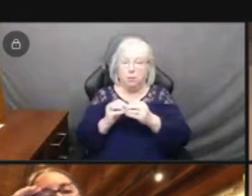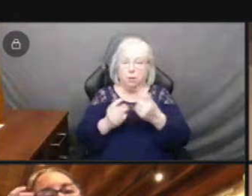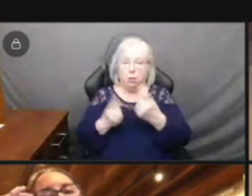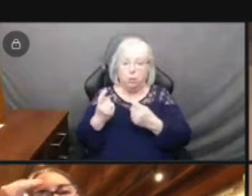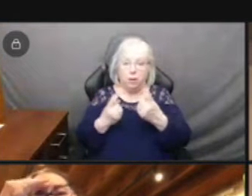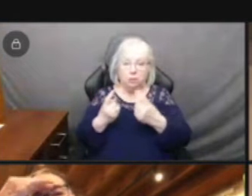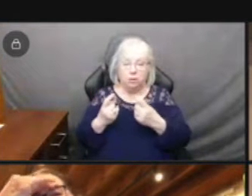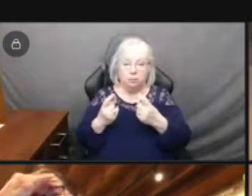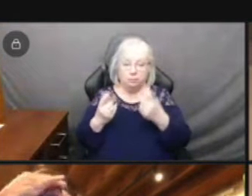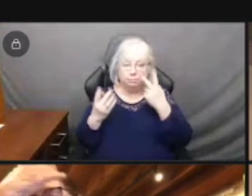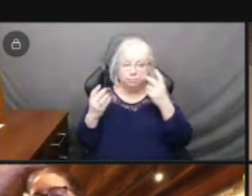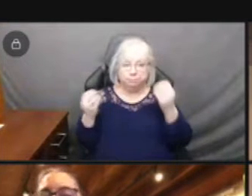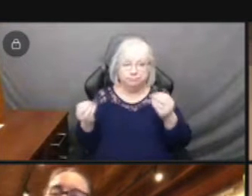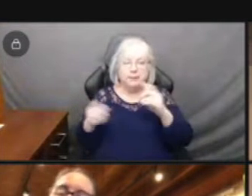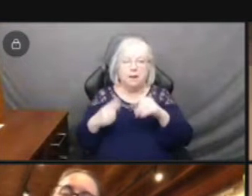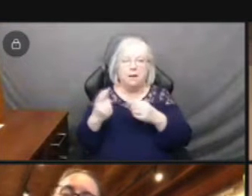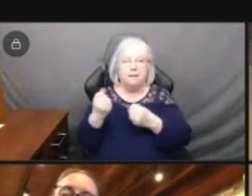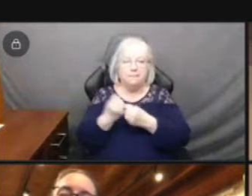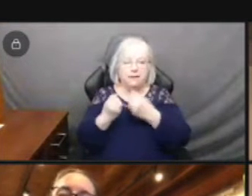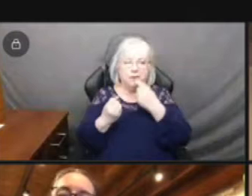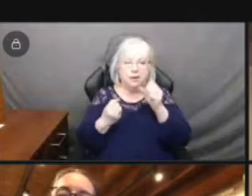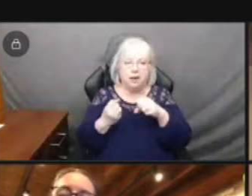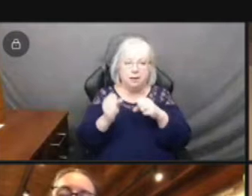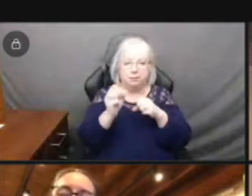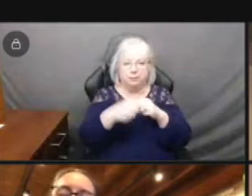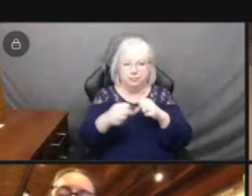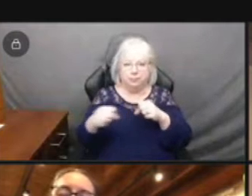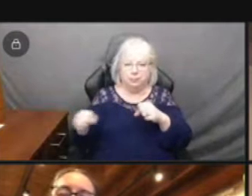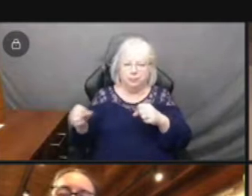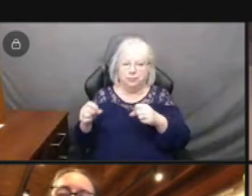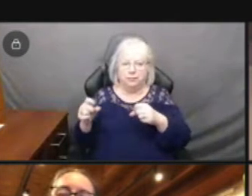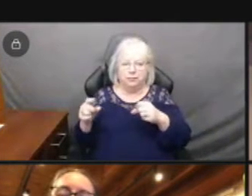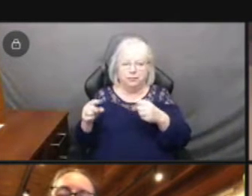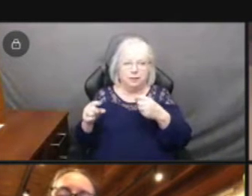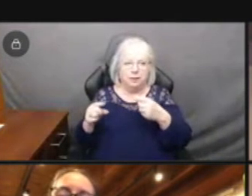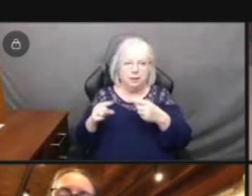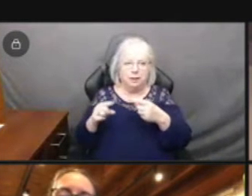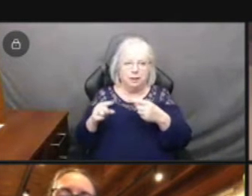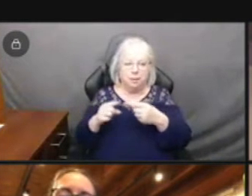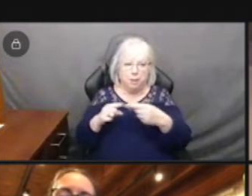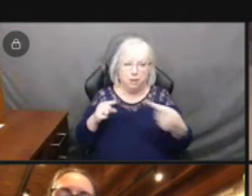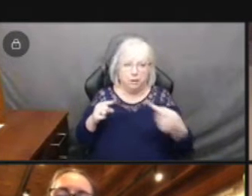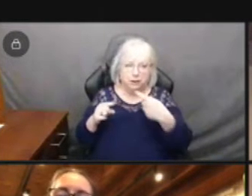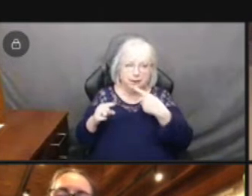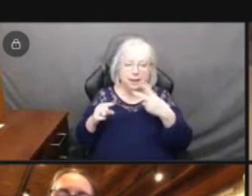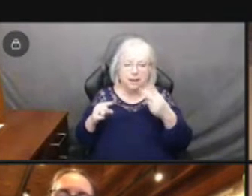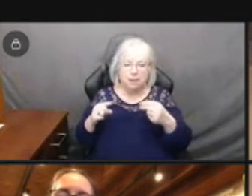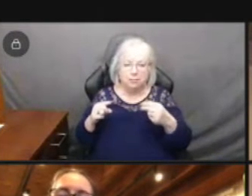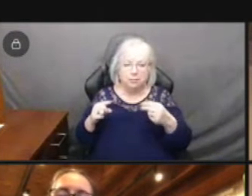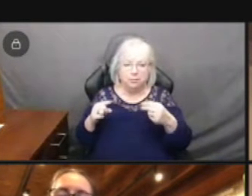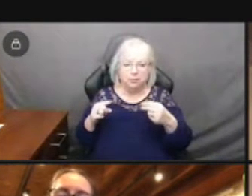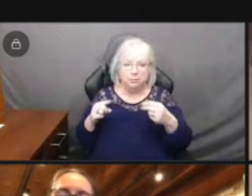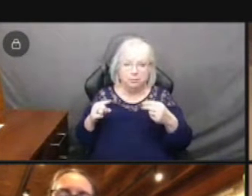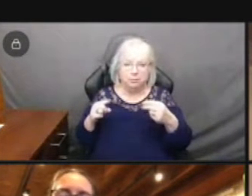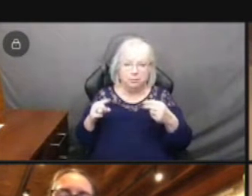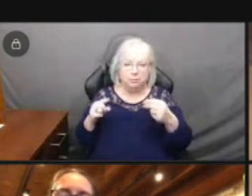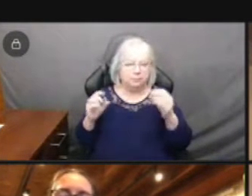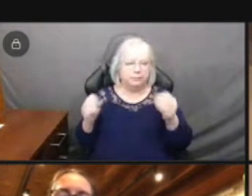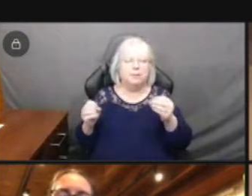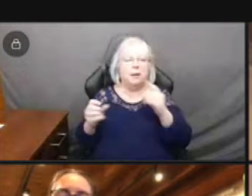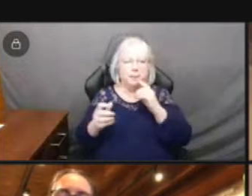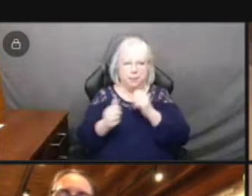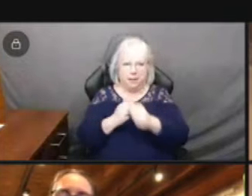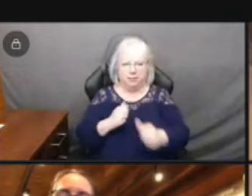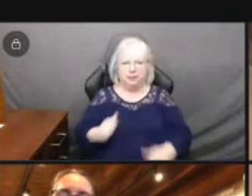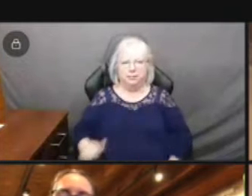no more questions, all those in favor, please say aye. Aye. All opposed, All those opposed, please say nay. Ayes have